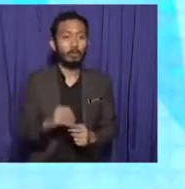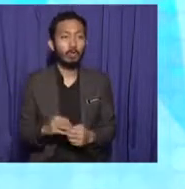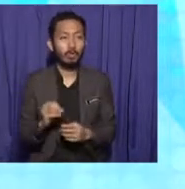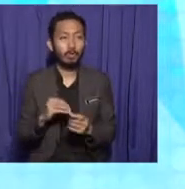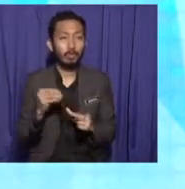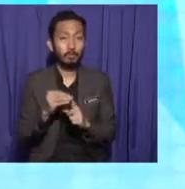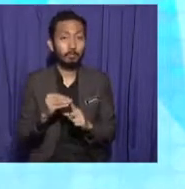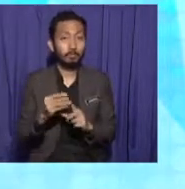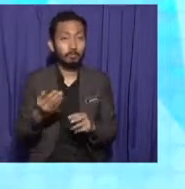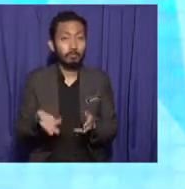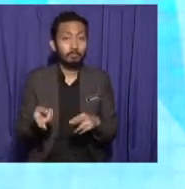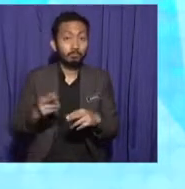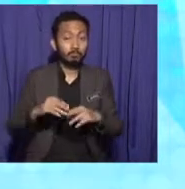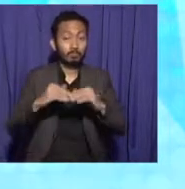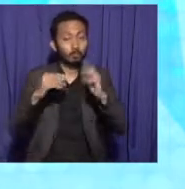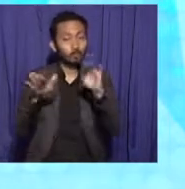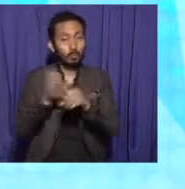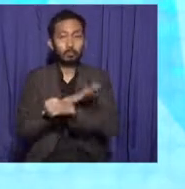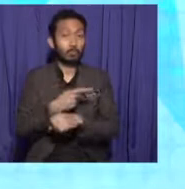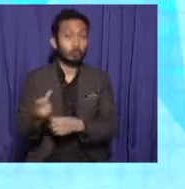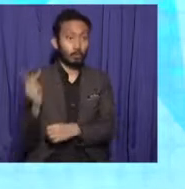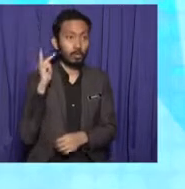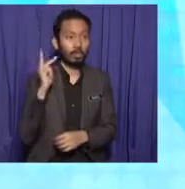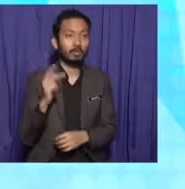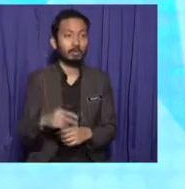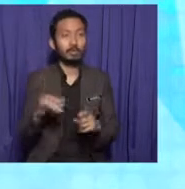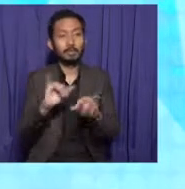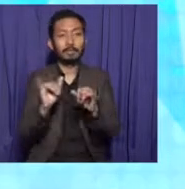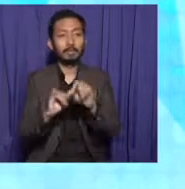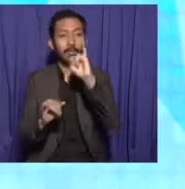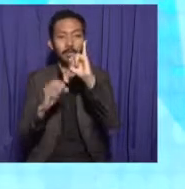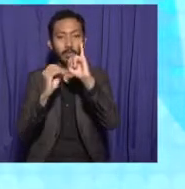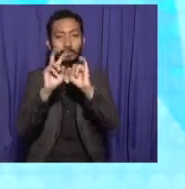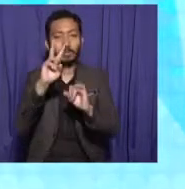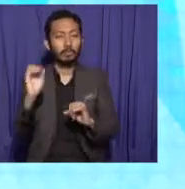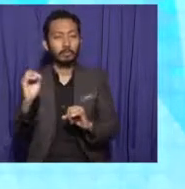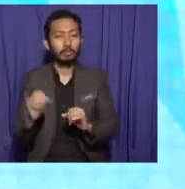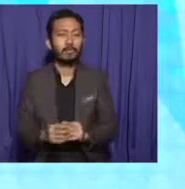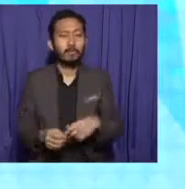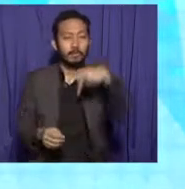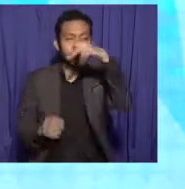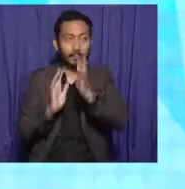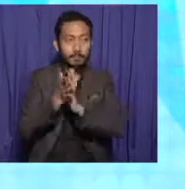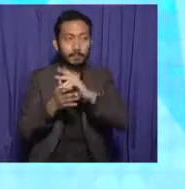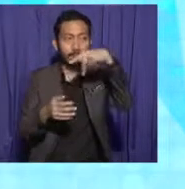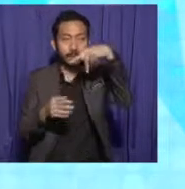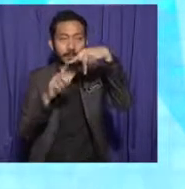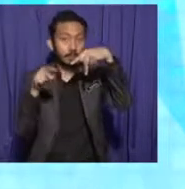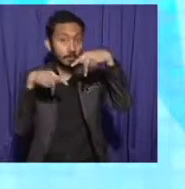to I naught V naught. Hence, P equal to P naught sine squared omega t.